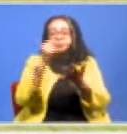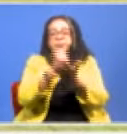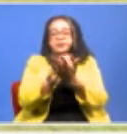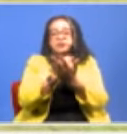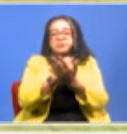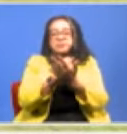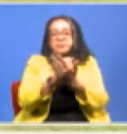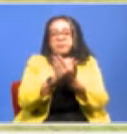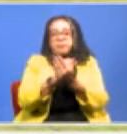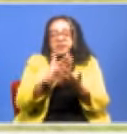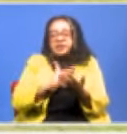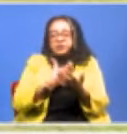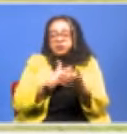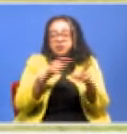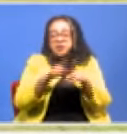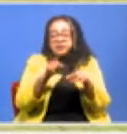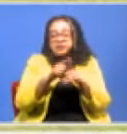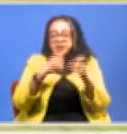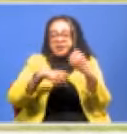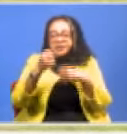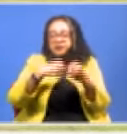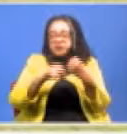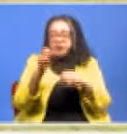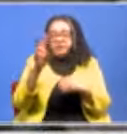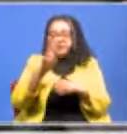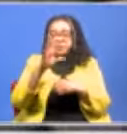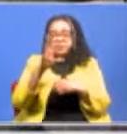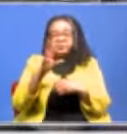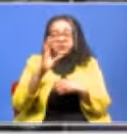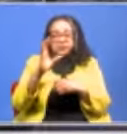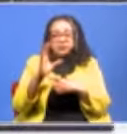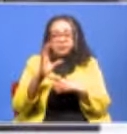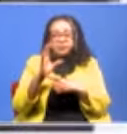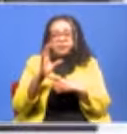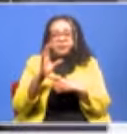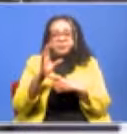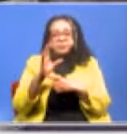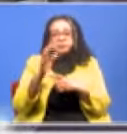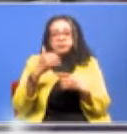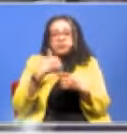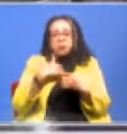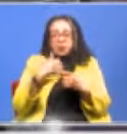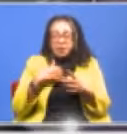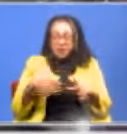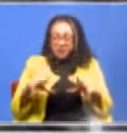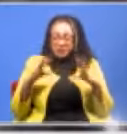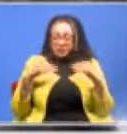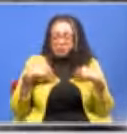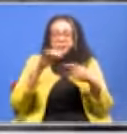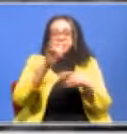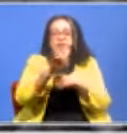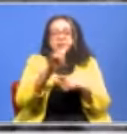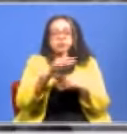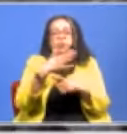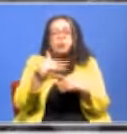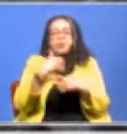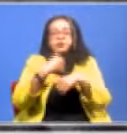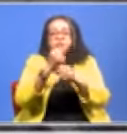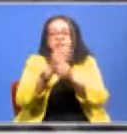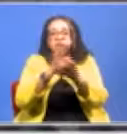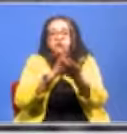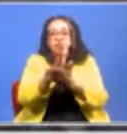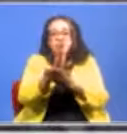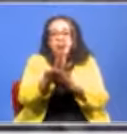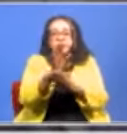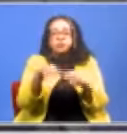council as the acting vice chancellor for 3 months. We welcome the resolution of the council, and we want to ensure, yes, and we